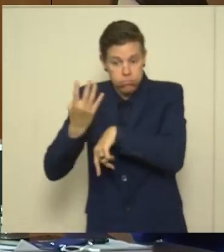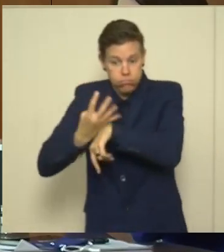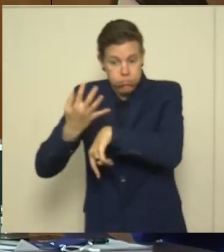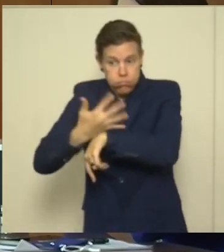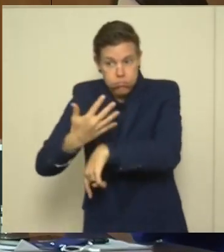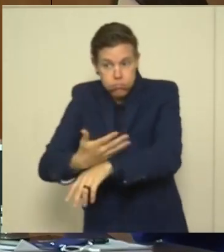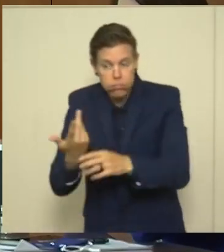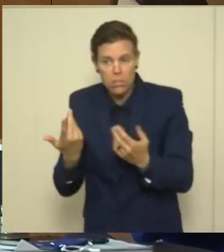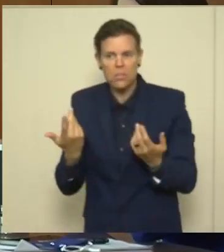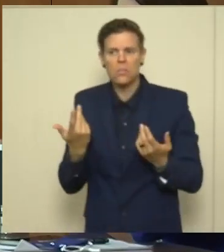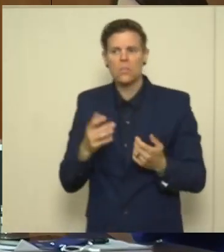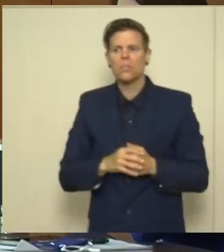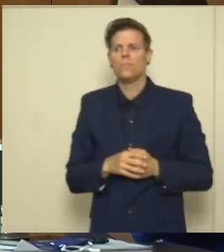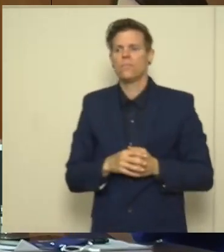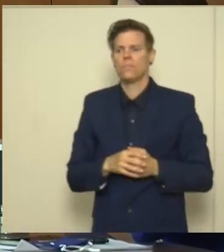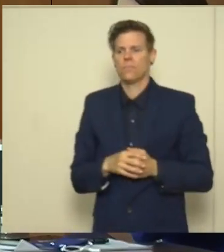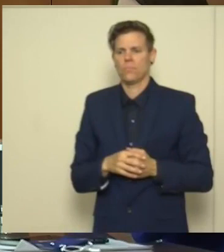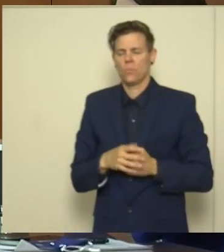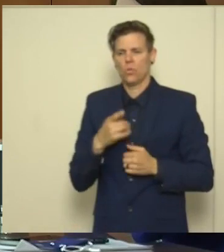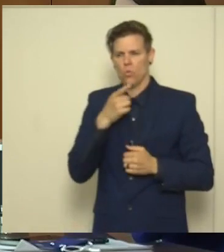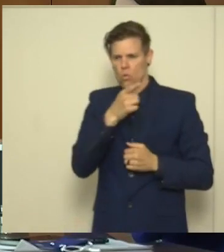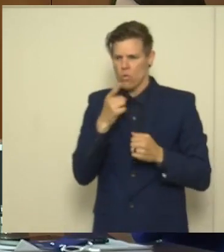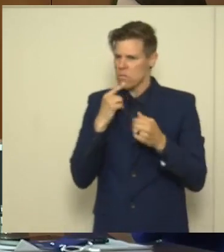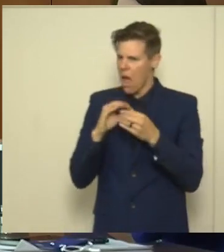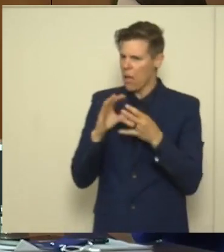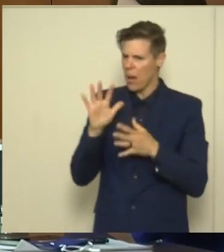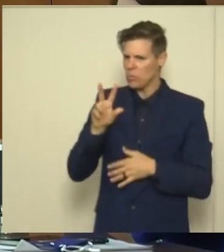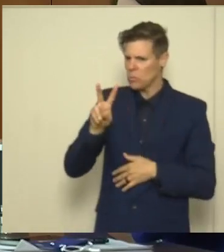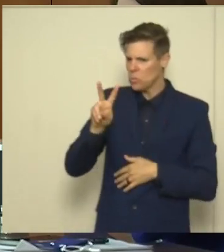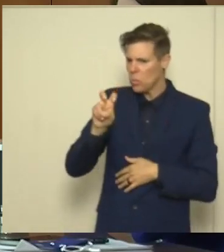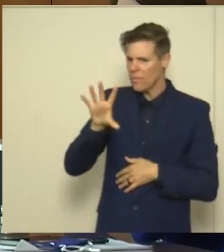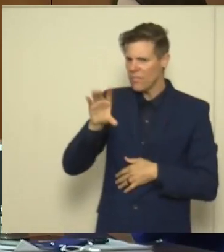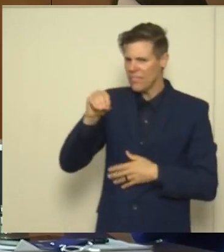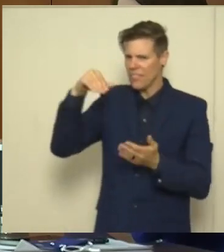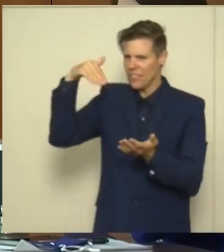about 250,000 requests for ballots. And